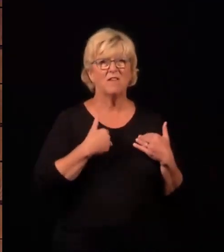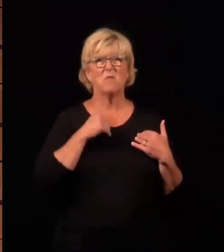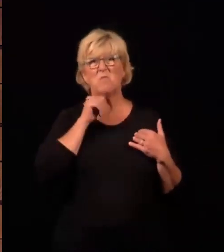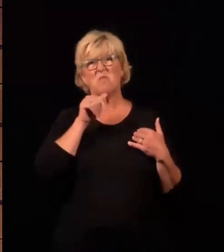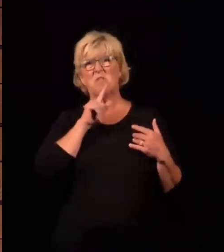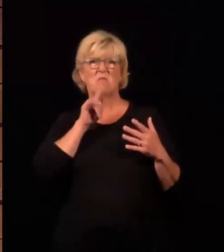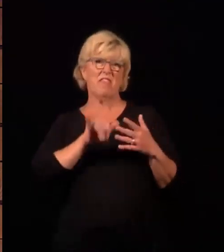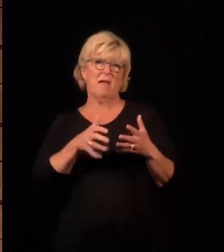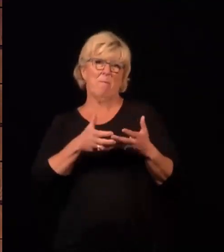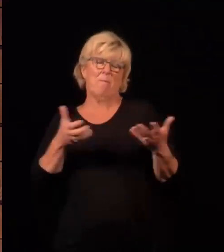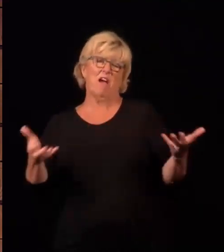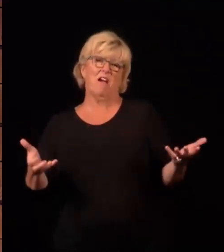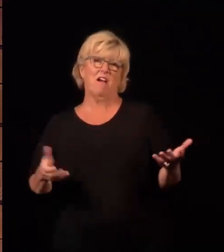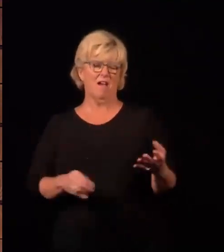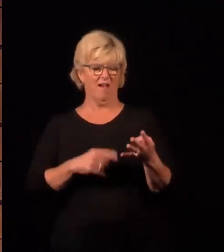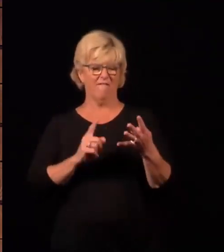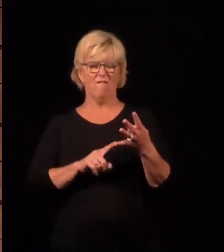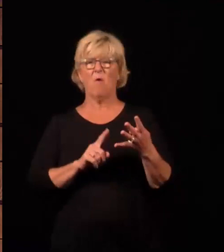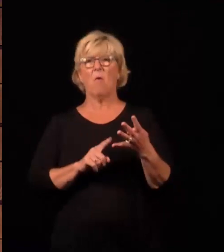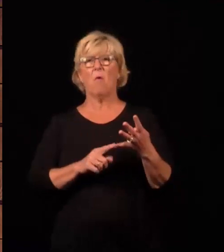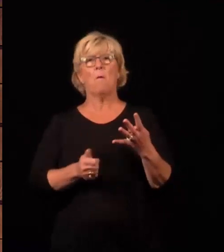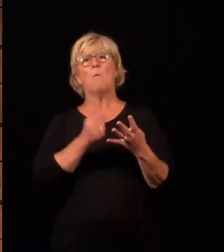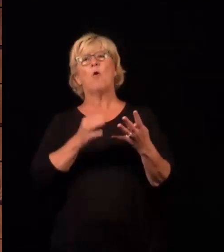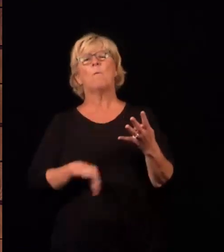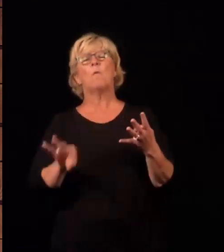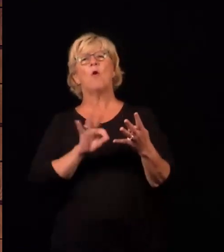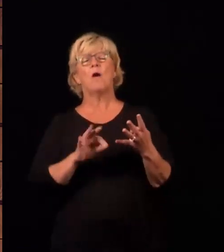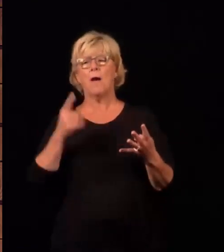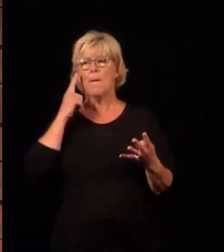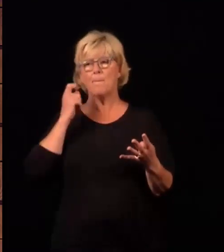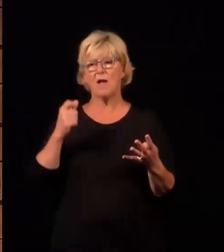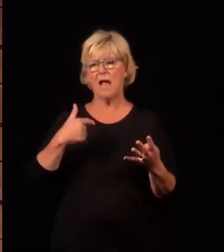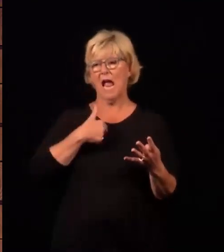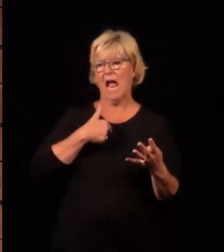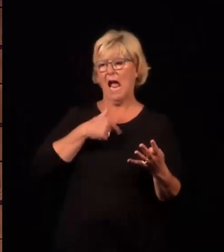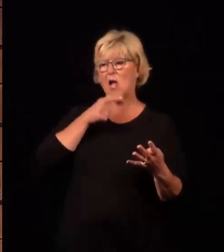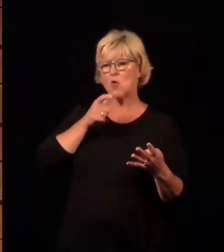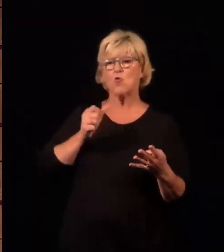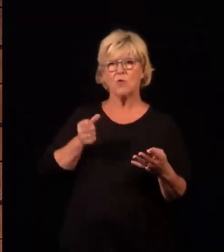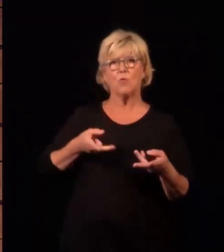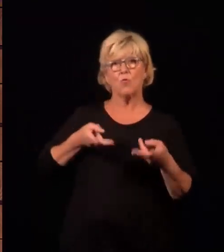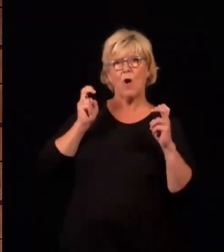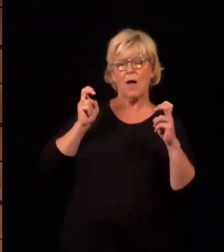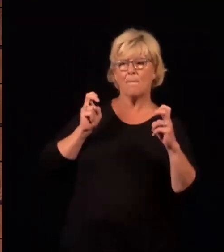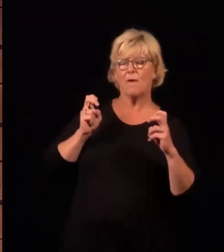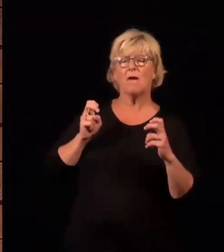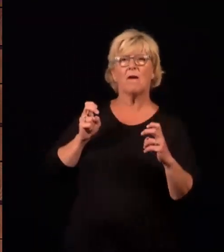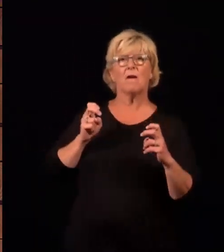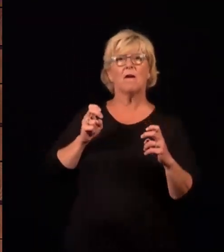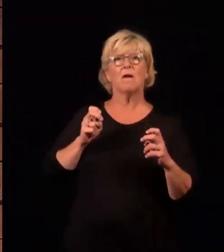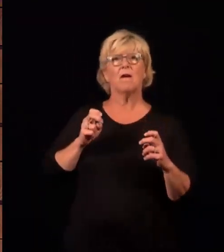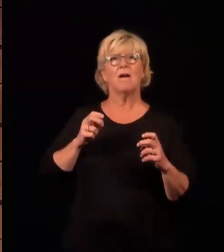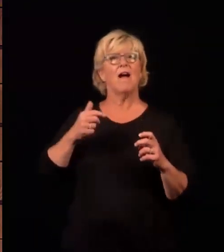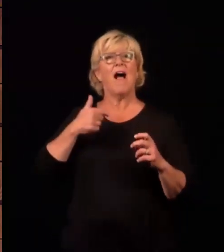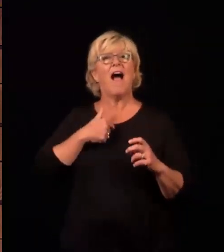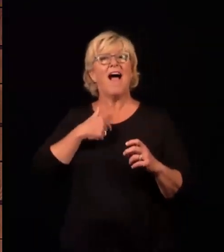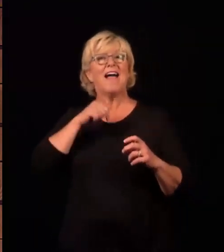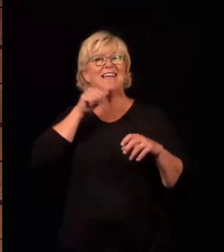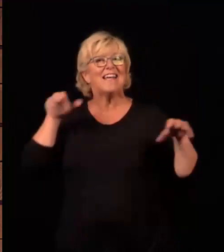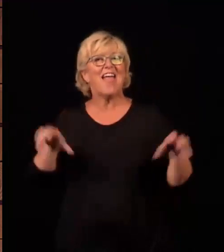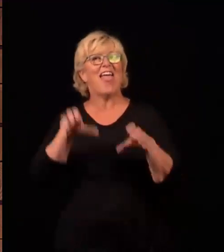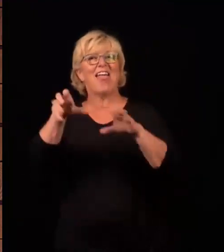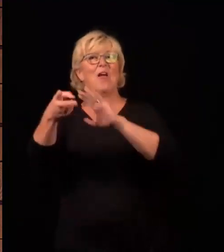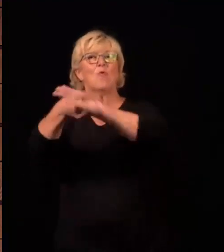much. And fourth and most importantly, because it was I who was robbed and not I who